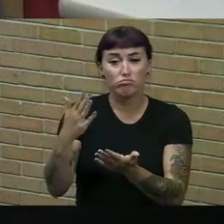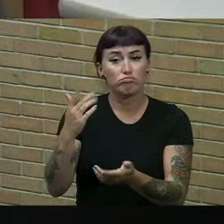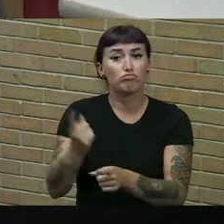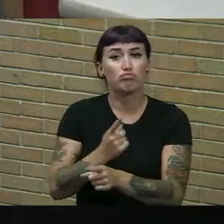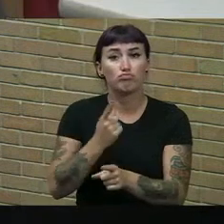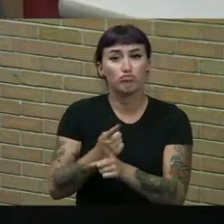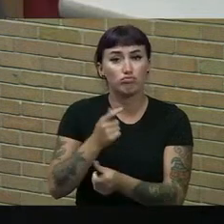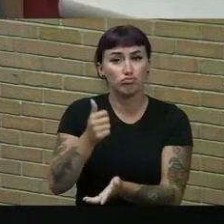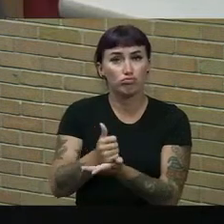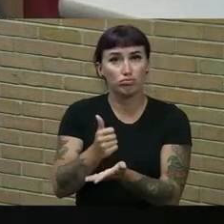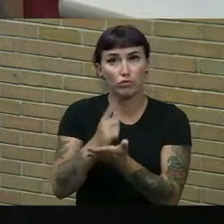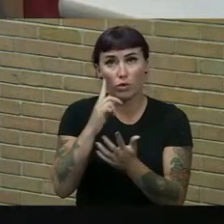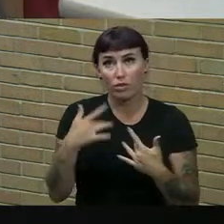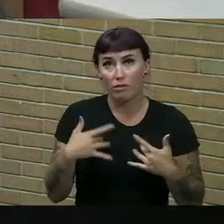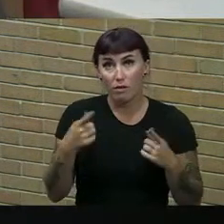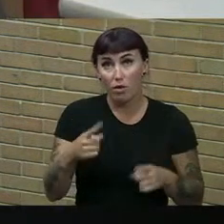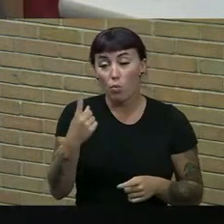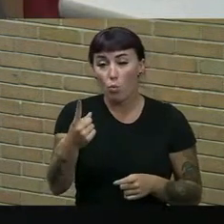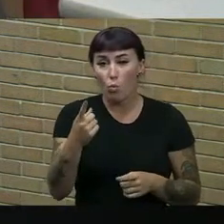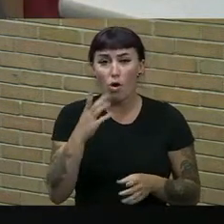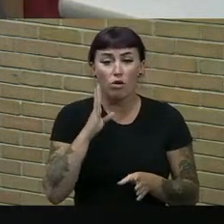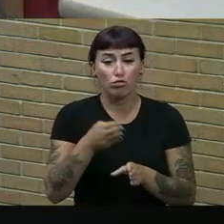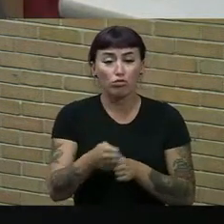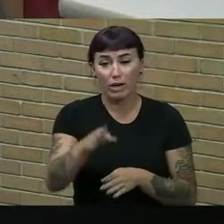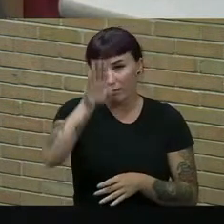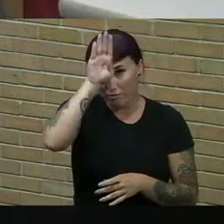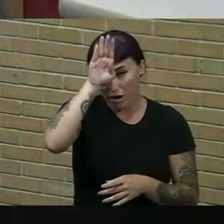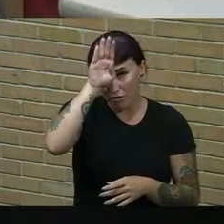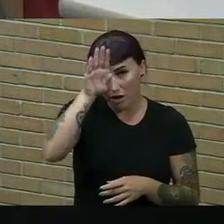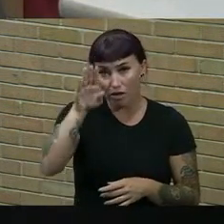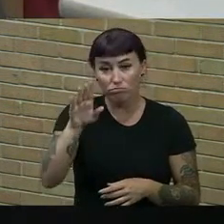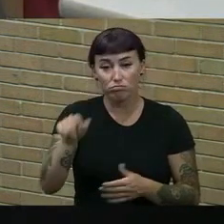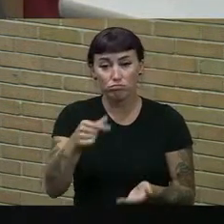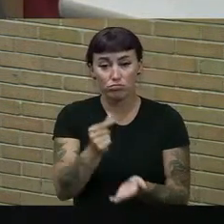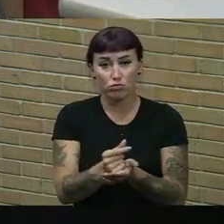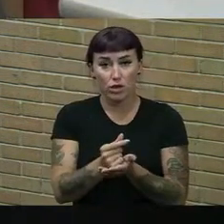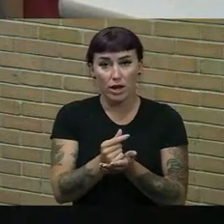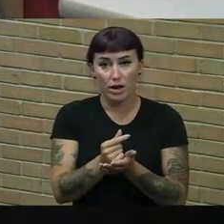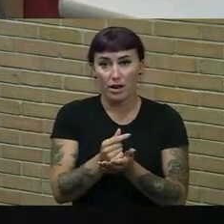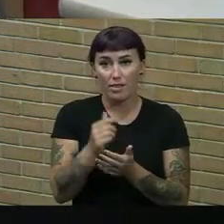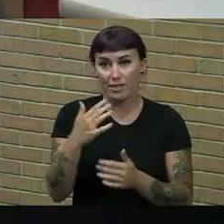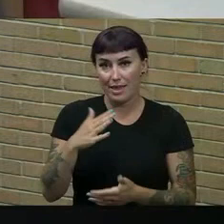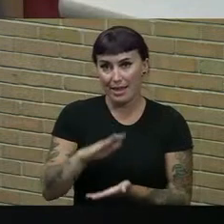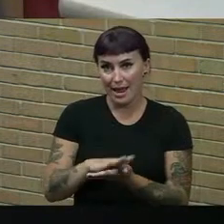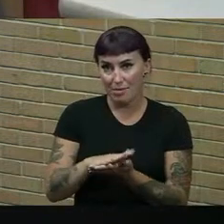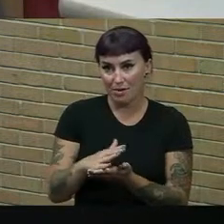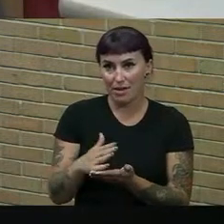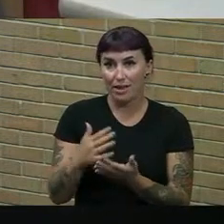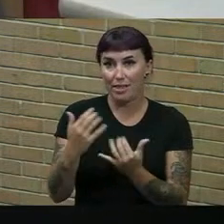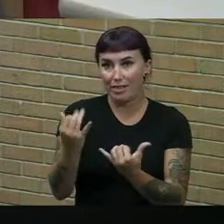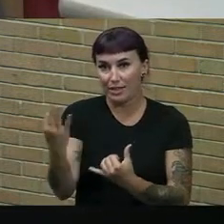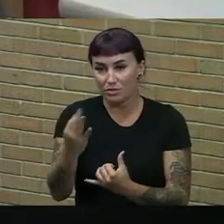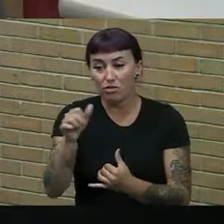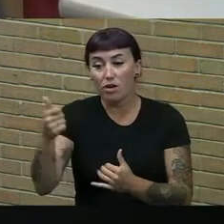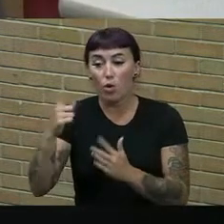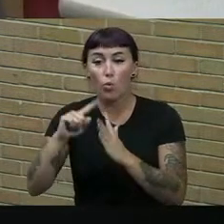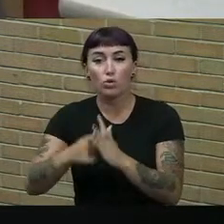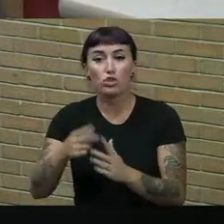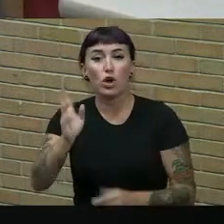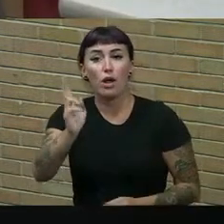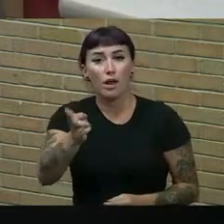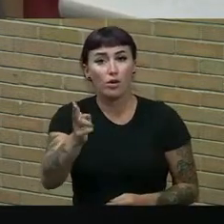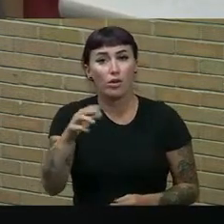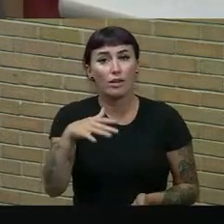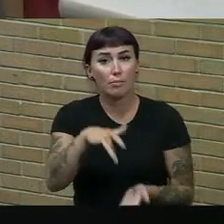assistance in the event. One career firefighter graduated the academy this Friday, and another starts the academy in Henrietta